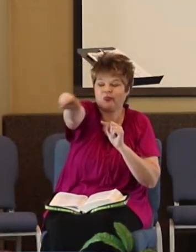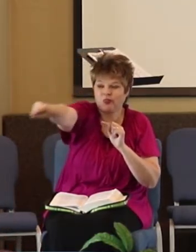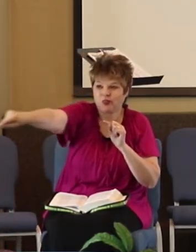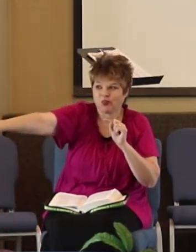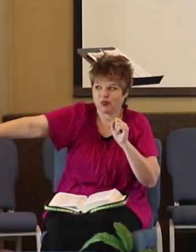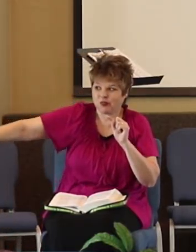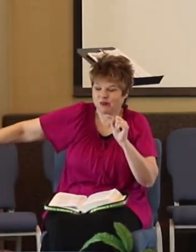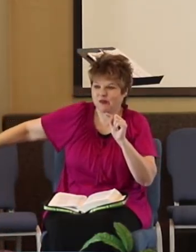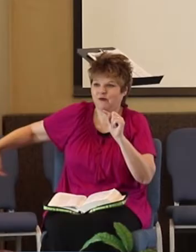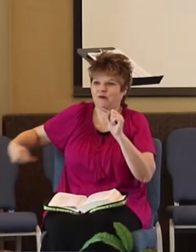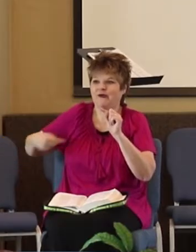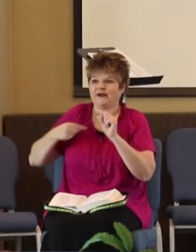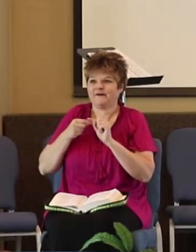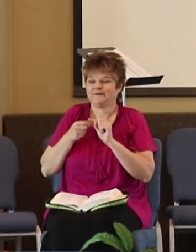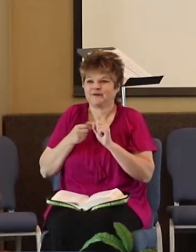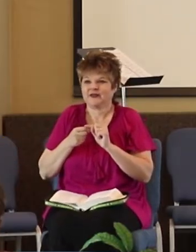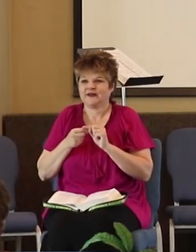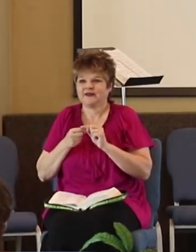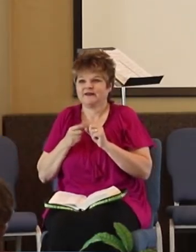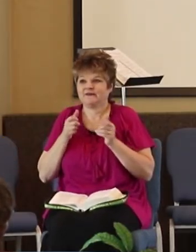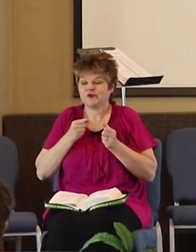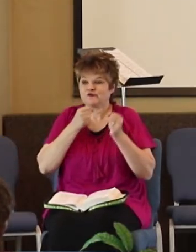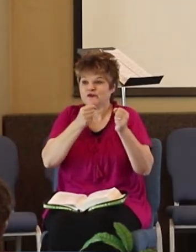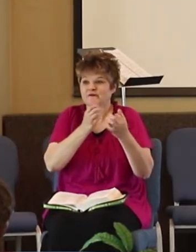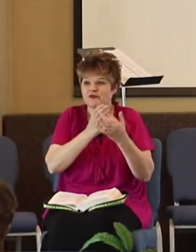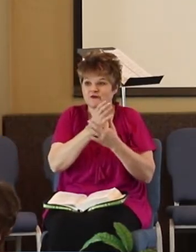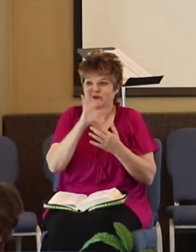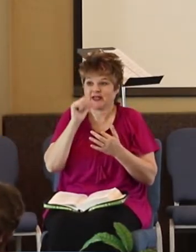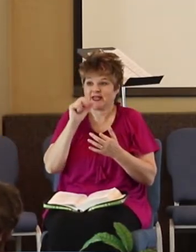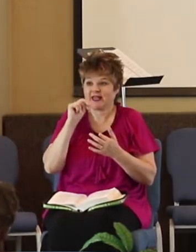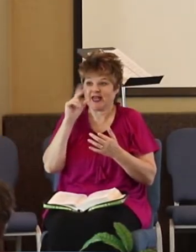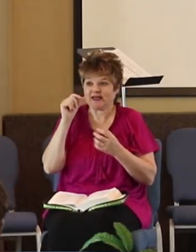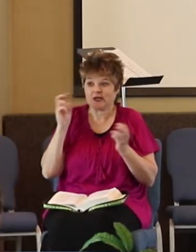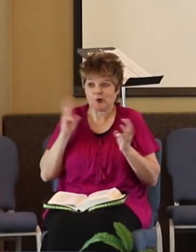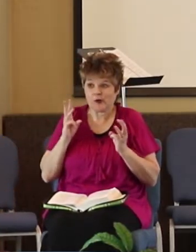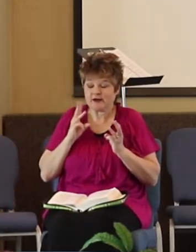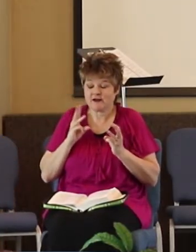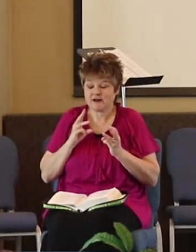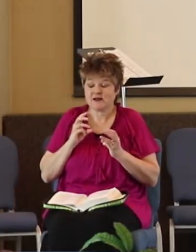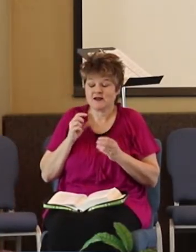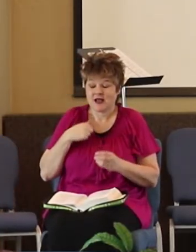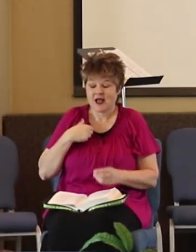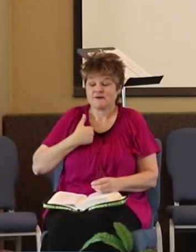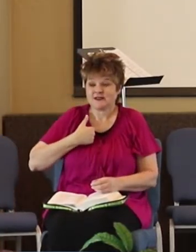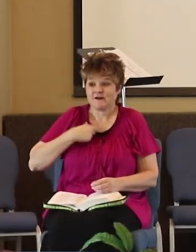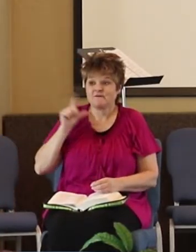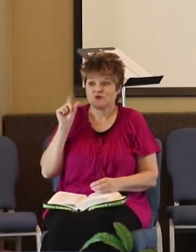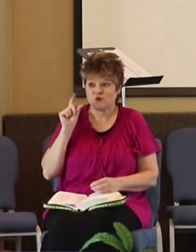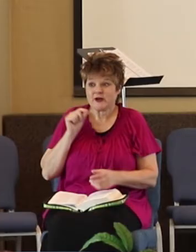winter? 20 times. It's not fun.